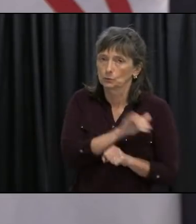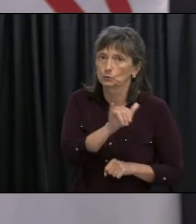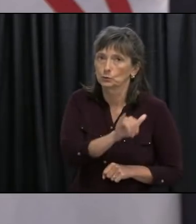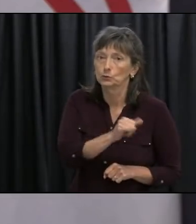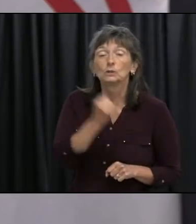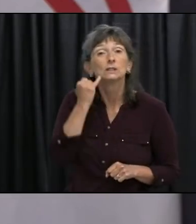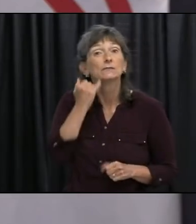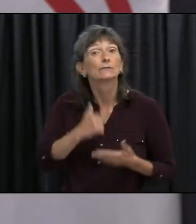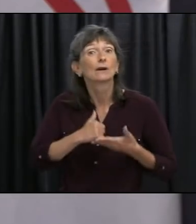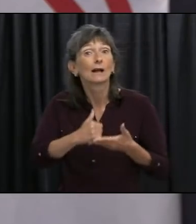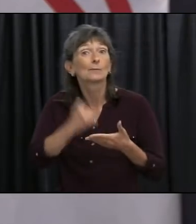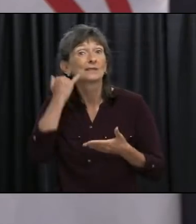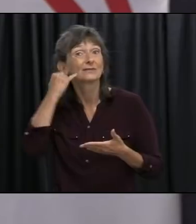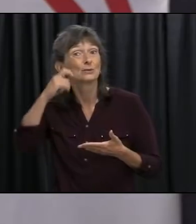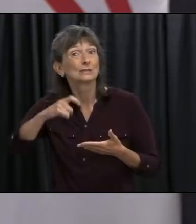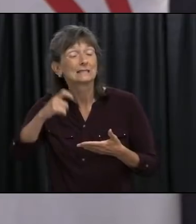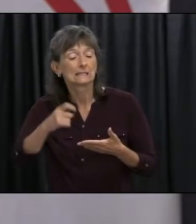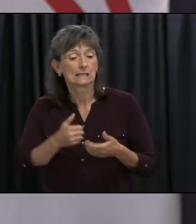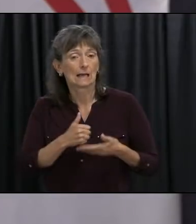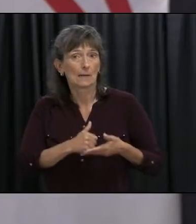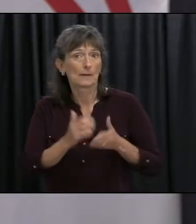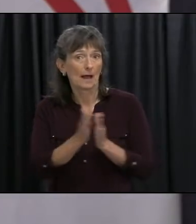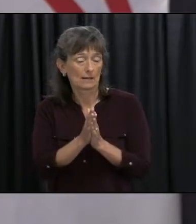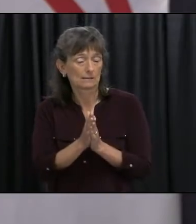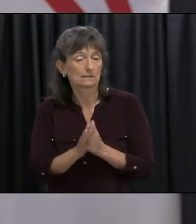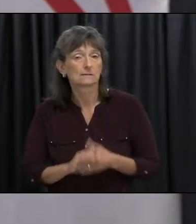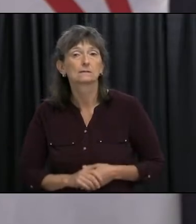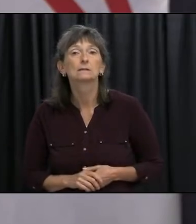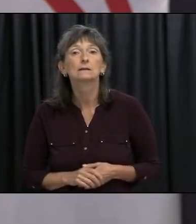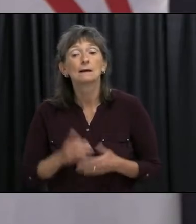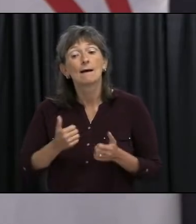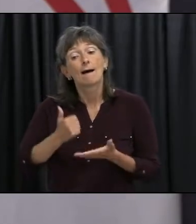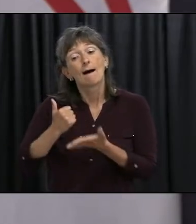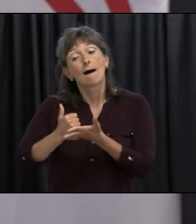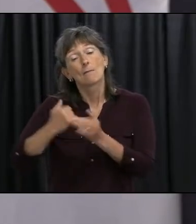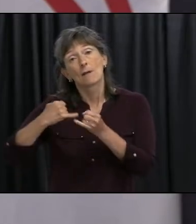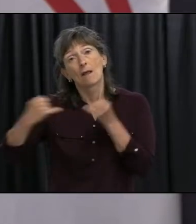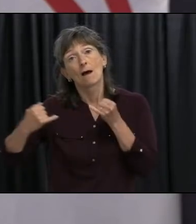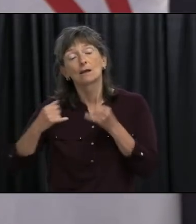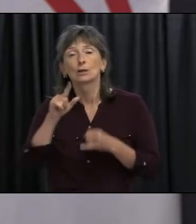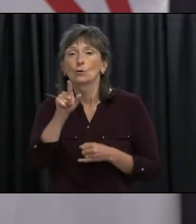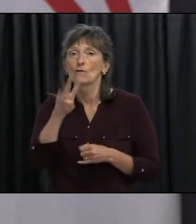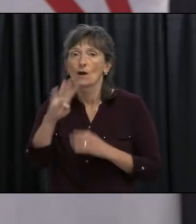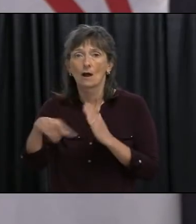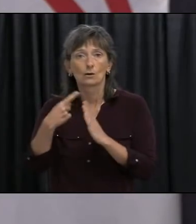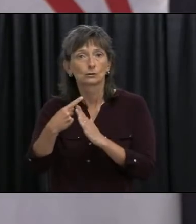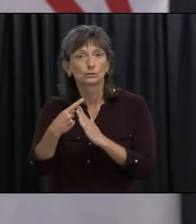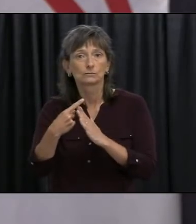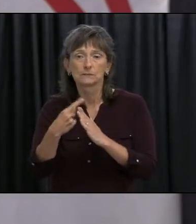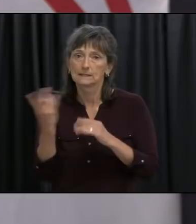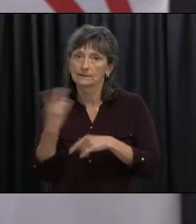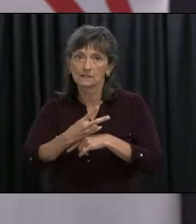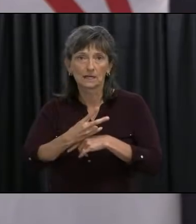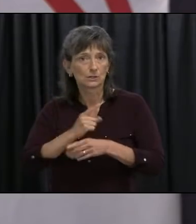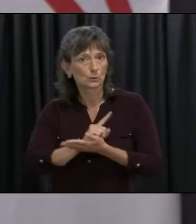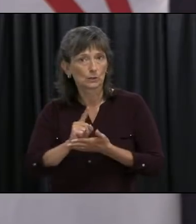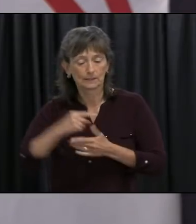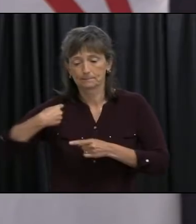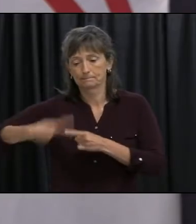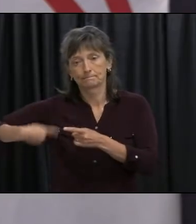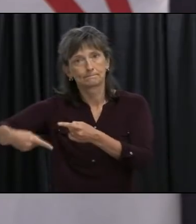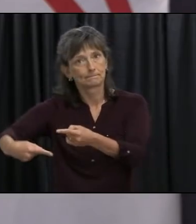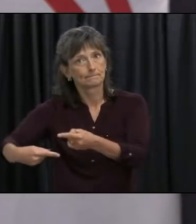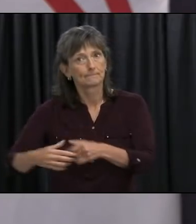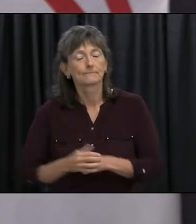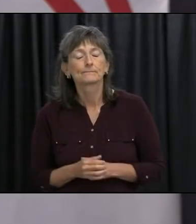means for those in need to reach out for assistance. The helpline operates 24 hours a day, 7 days a week. So I'd like to, at